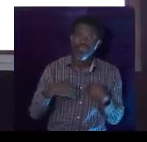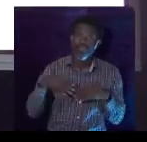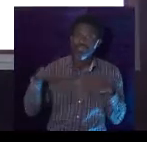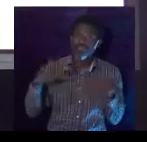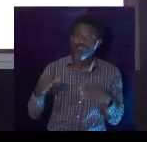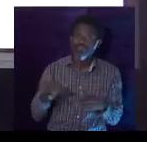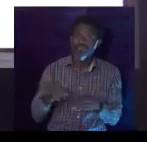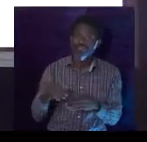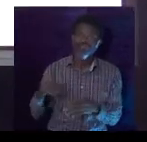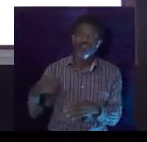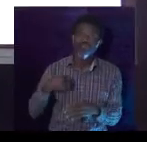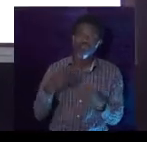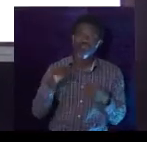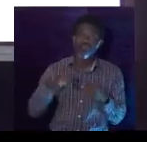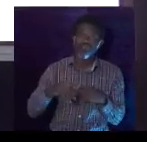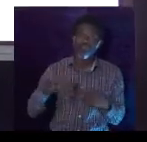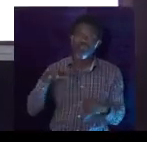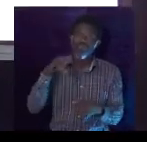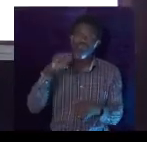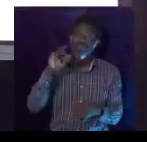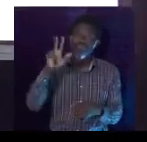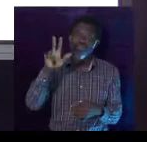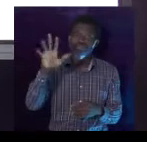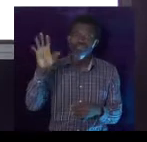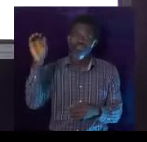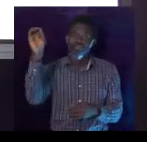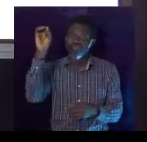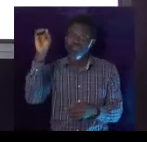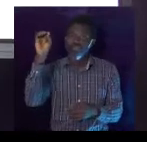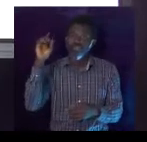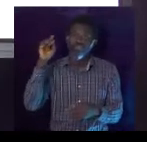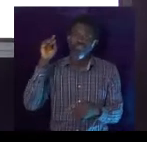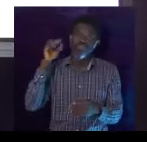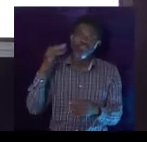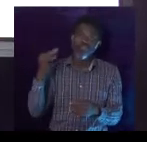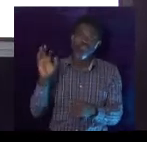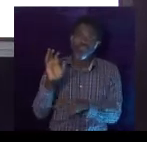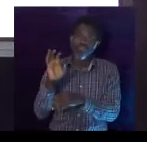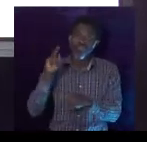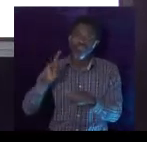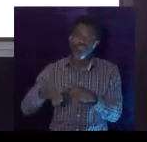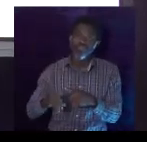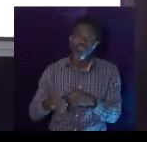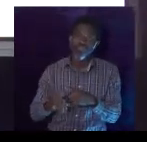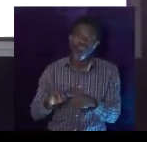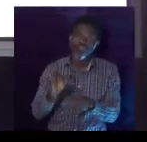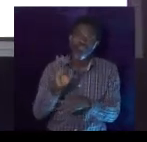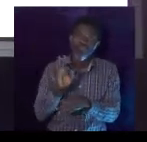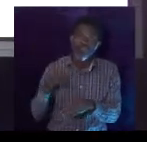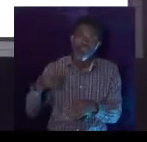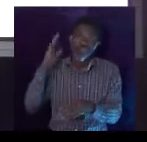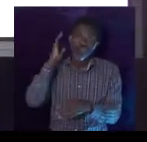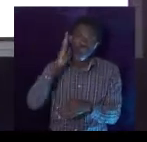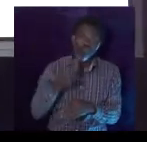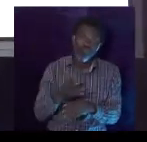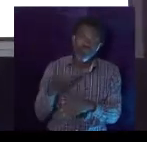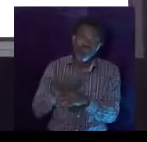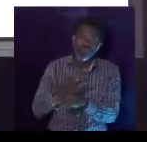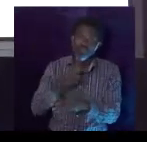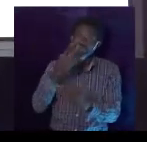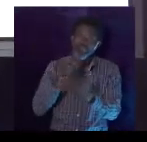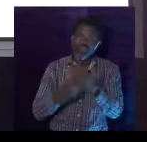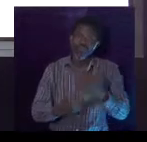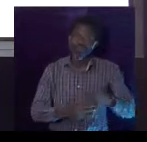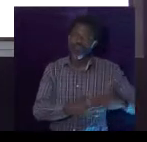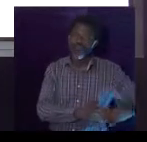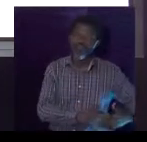to clean up everything. Now, since we want to find 35 degrees of the Celsius to Fahrenheit, we just multiply both sides by